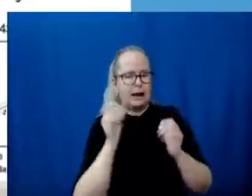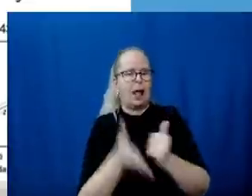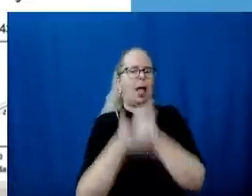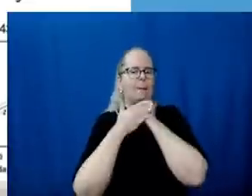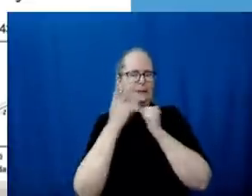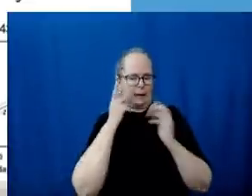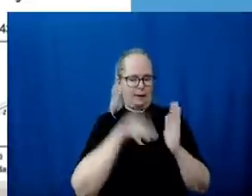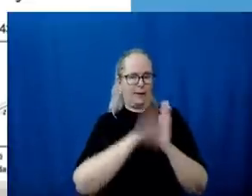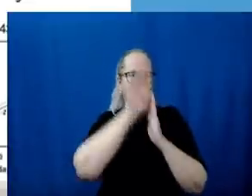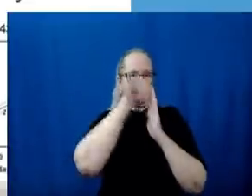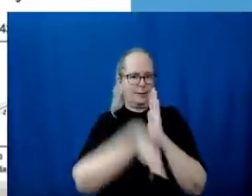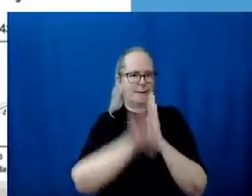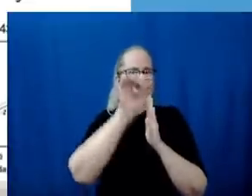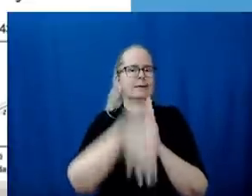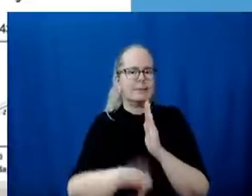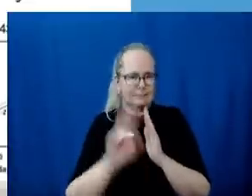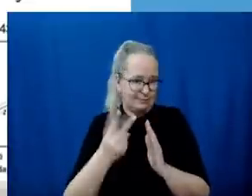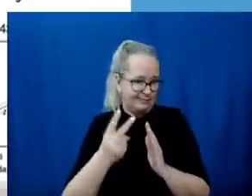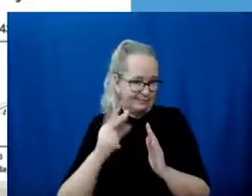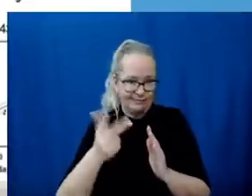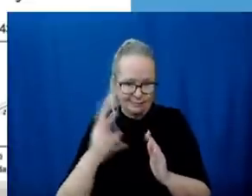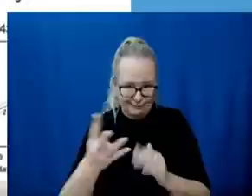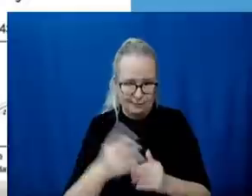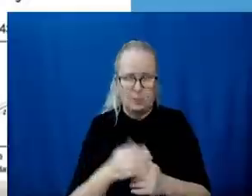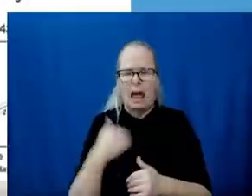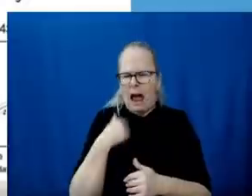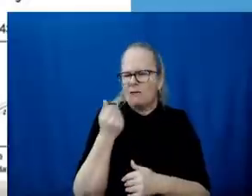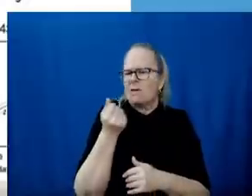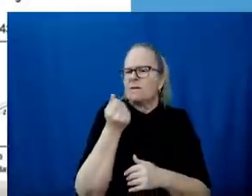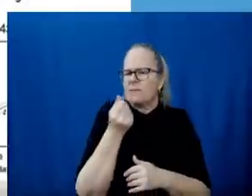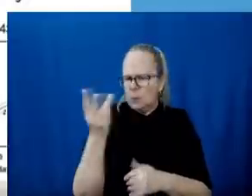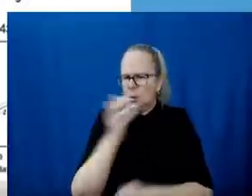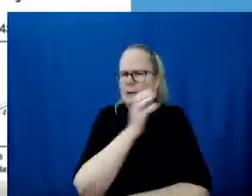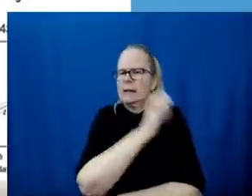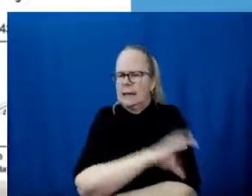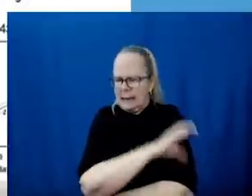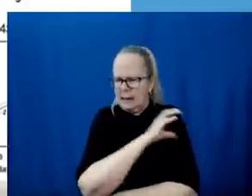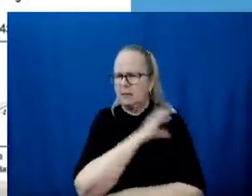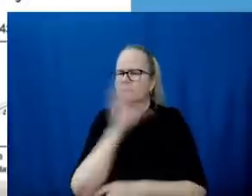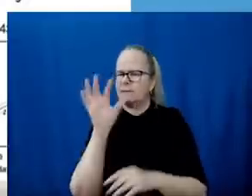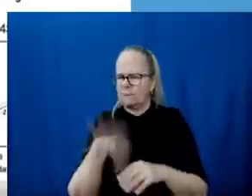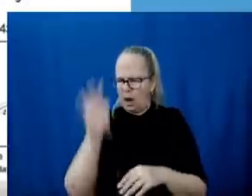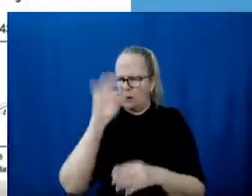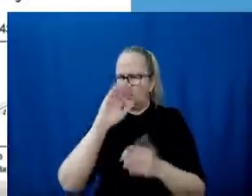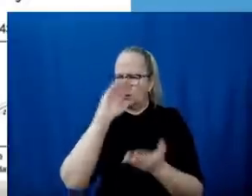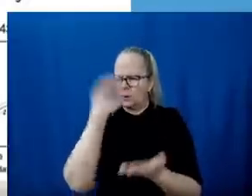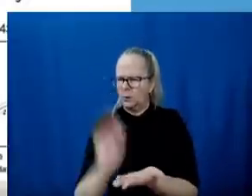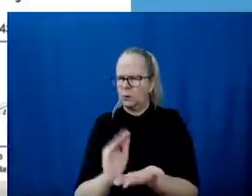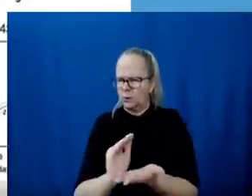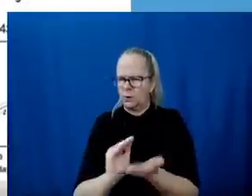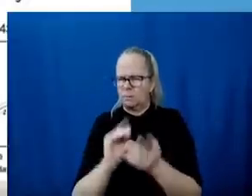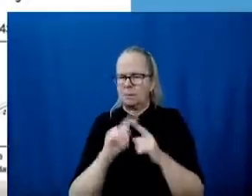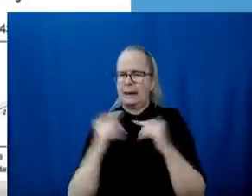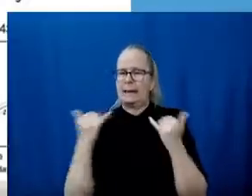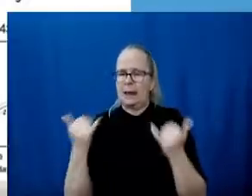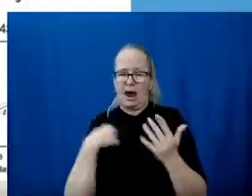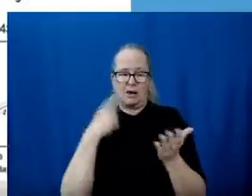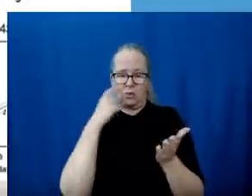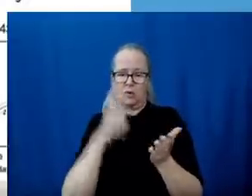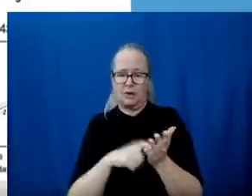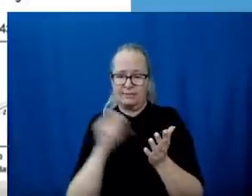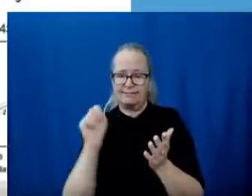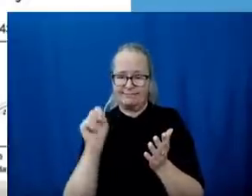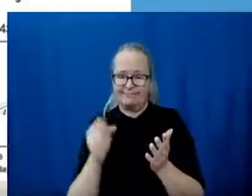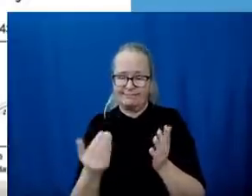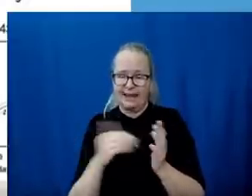2, 3, 4, where it started to have fewer clinically diagnosed cases, and wave 5 here as well. So again, we